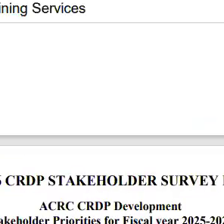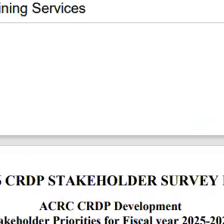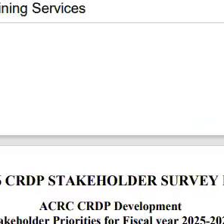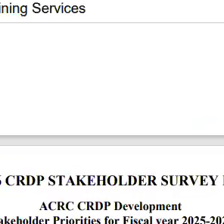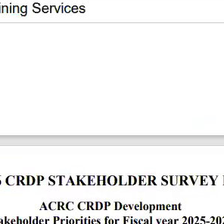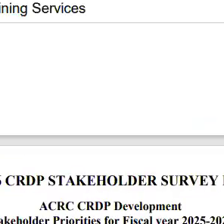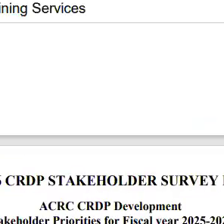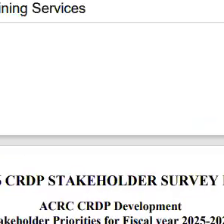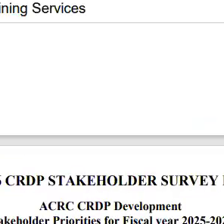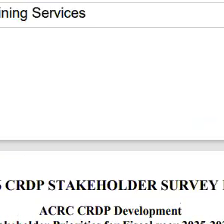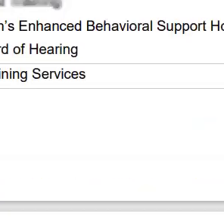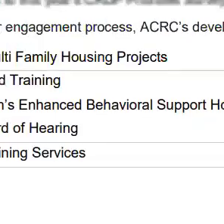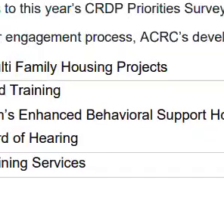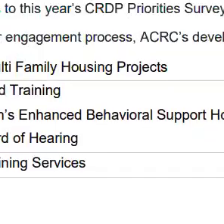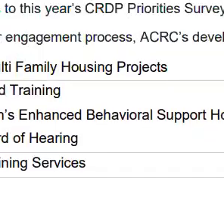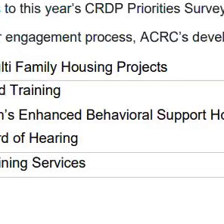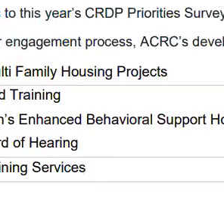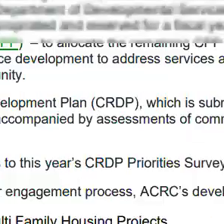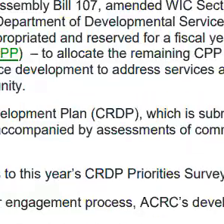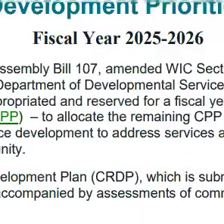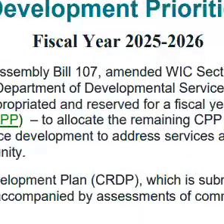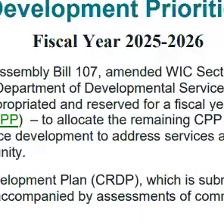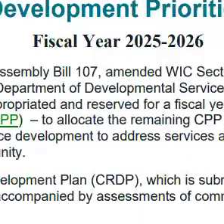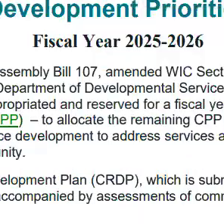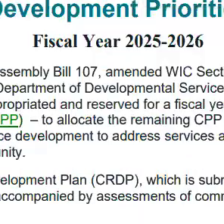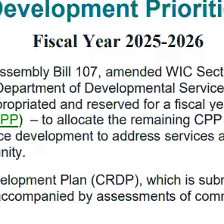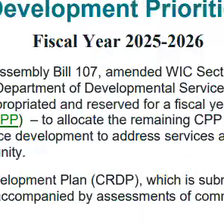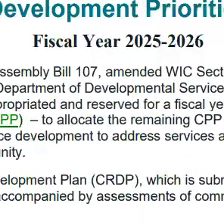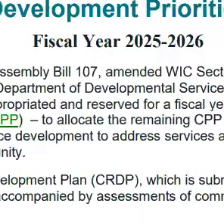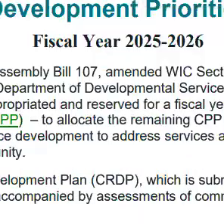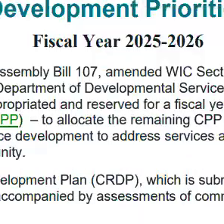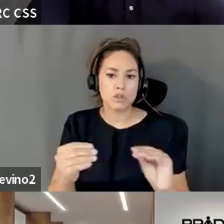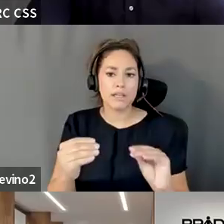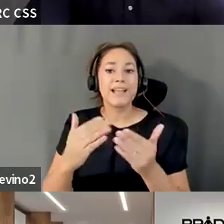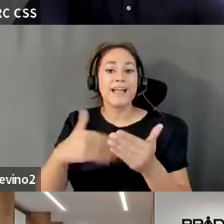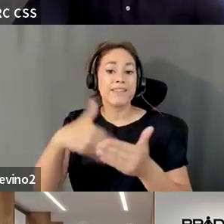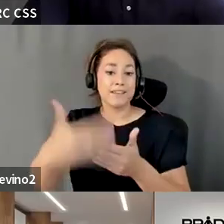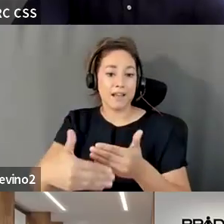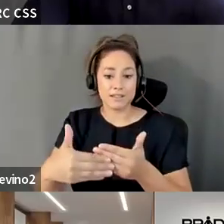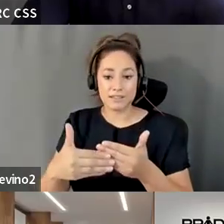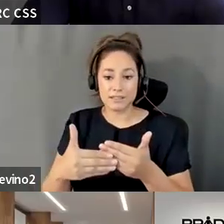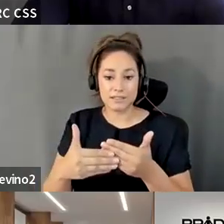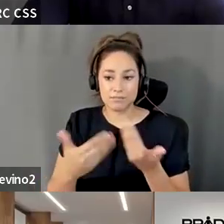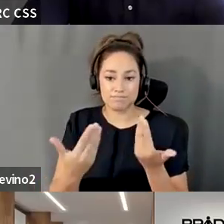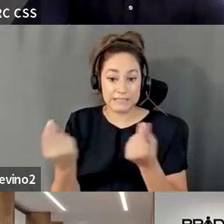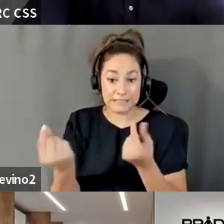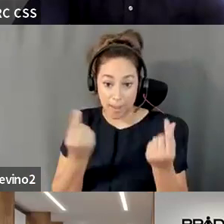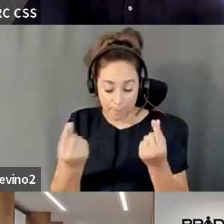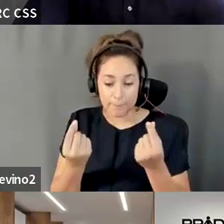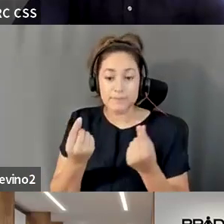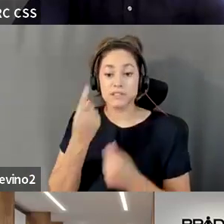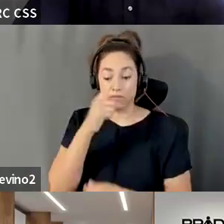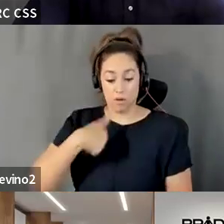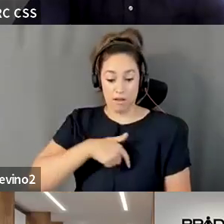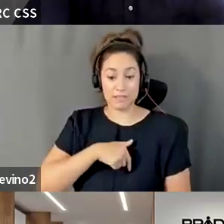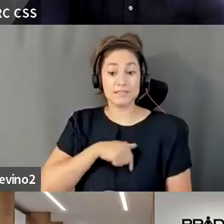questions about our priorities? Like I said, so kind of the next steps for us is that on